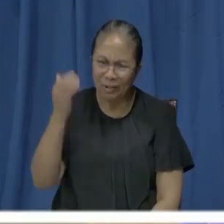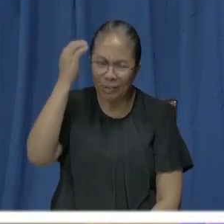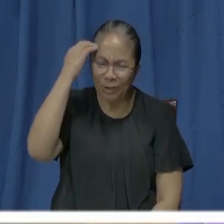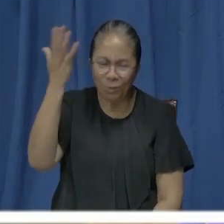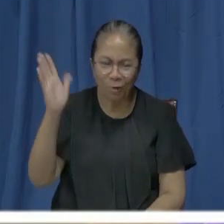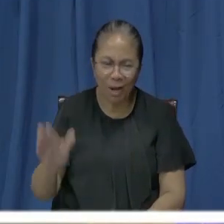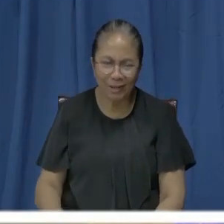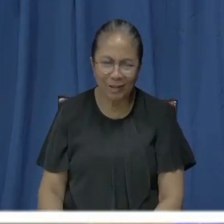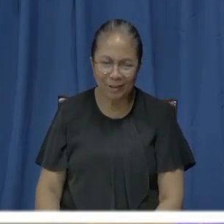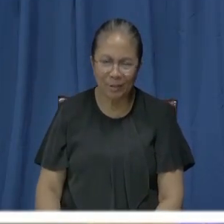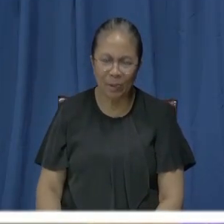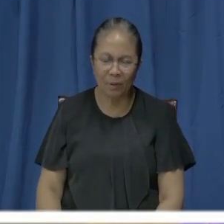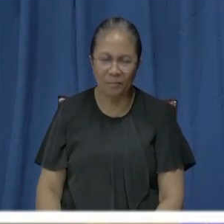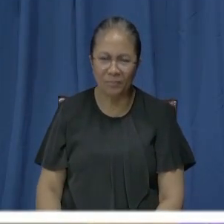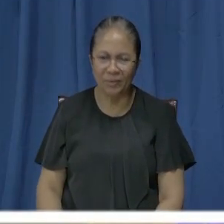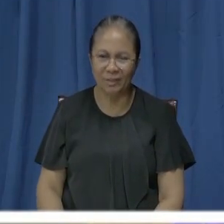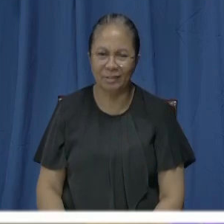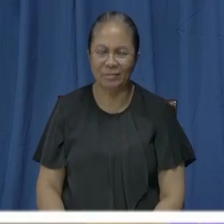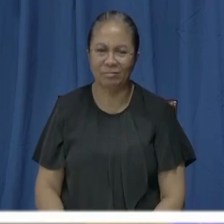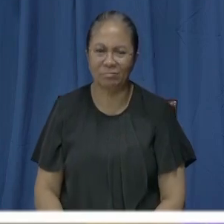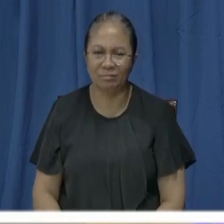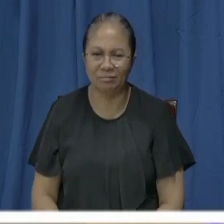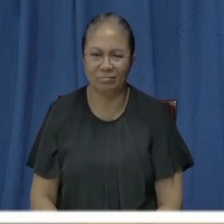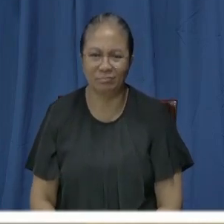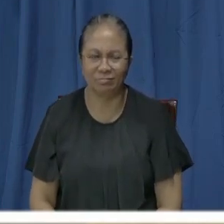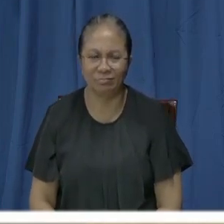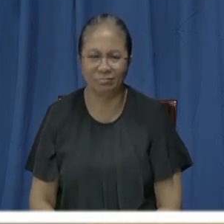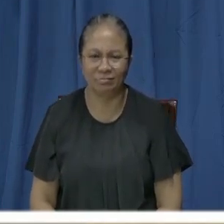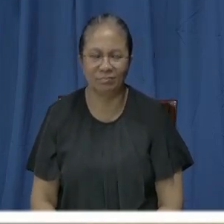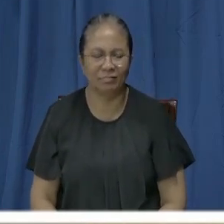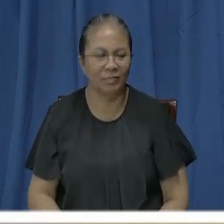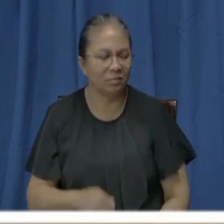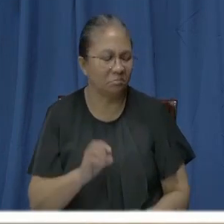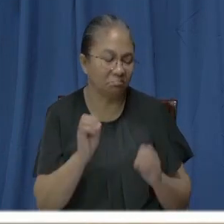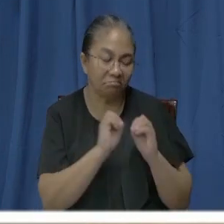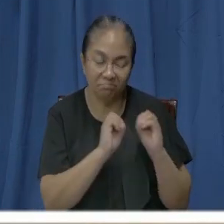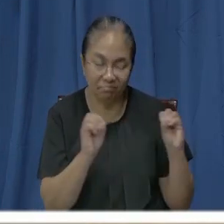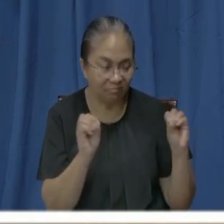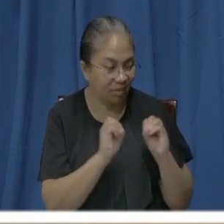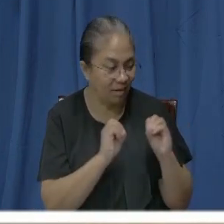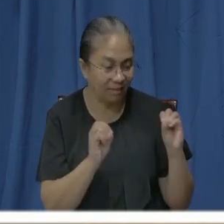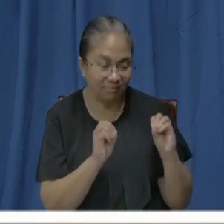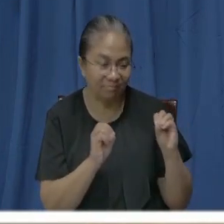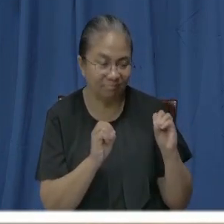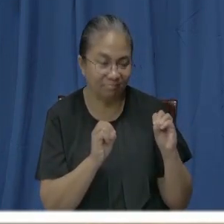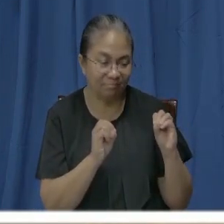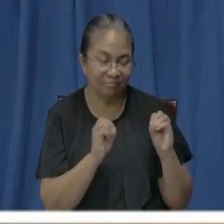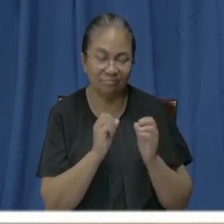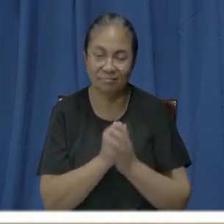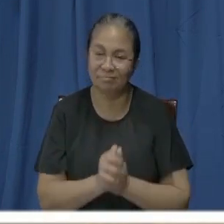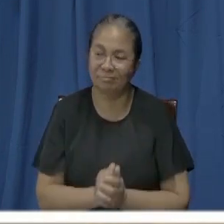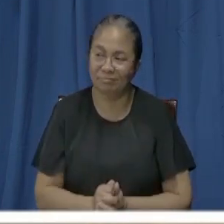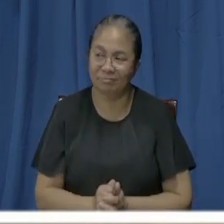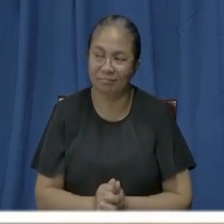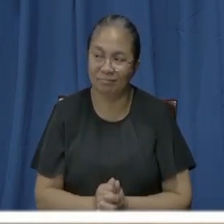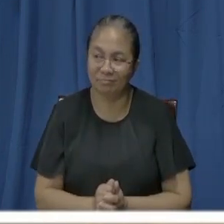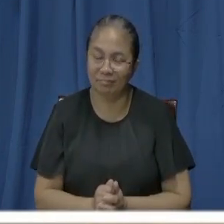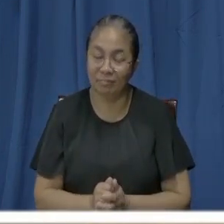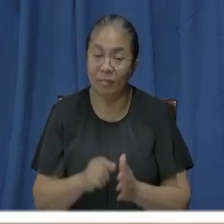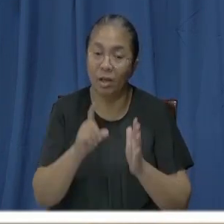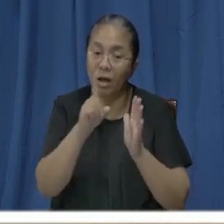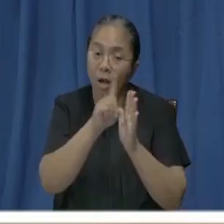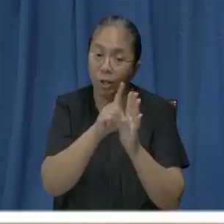Where are they? Has no one condemned you? No, sir, she replied. Now, according to the law,